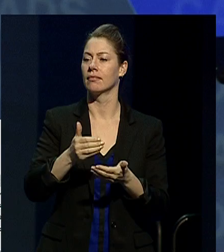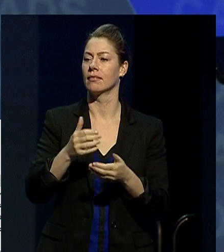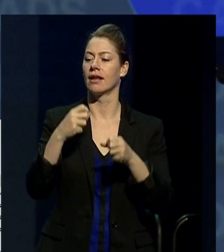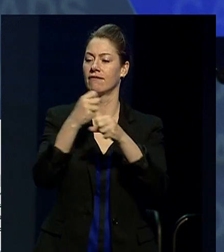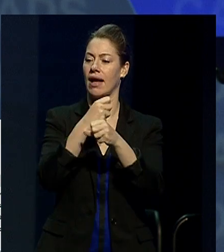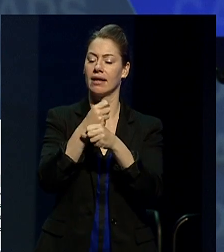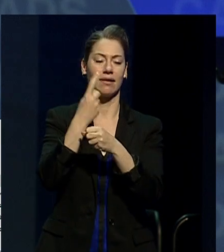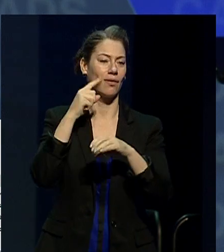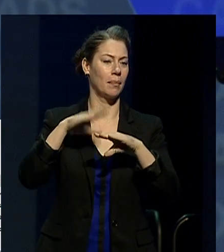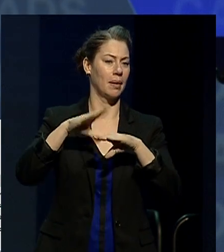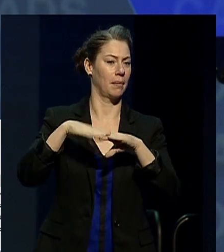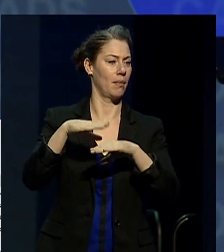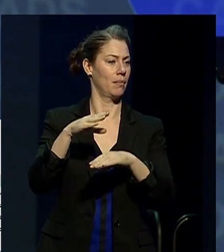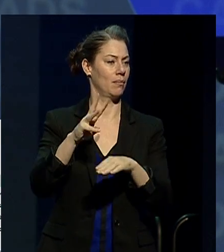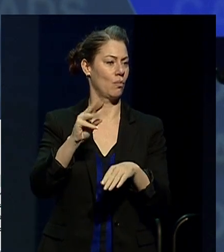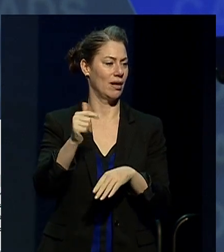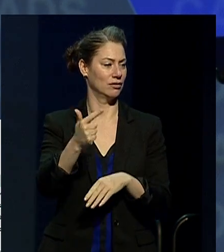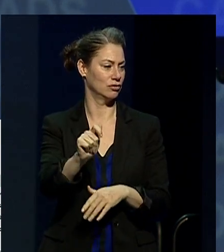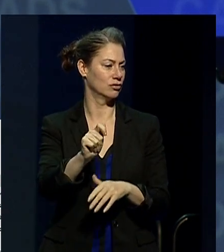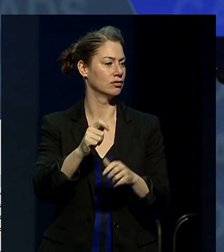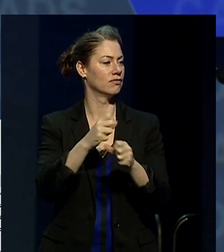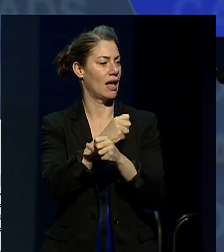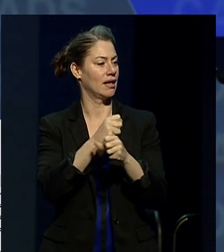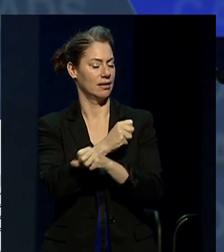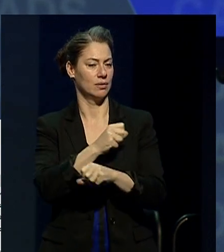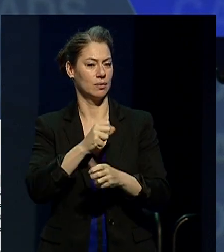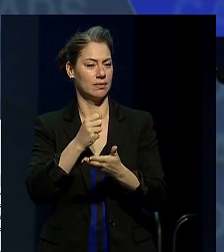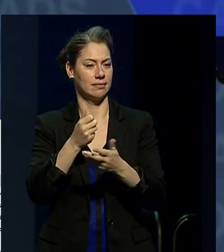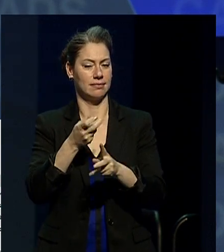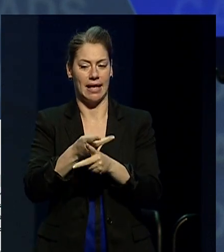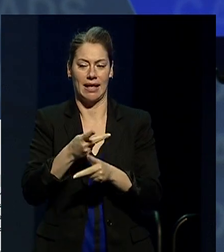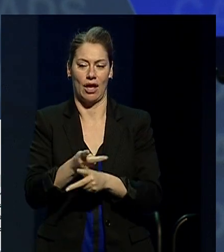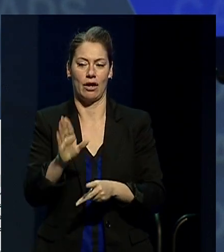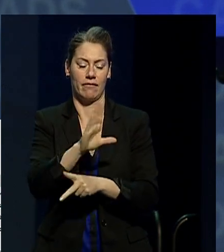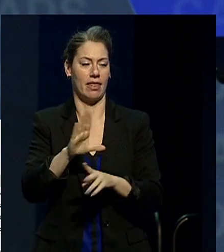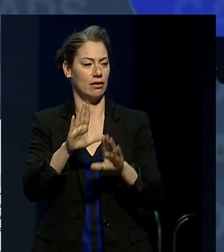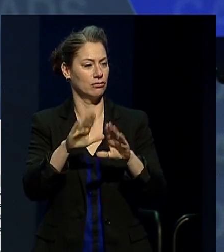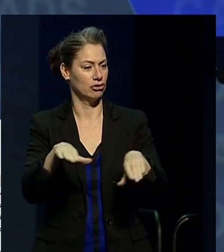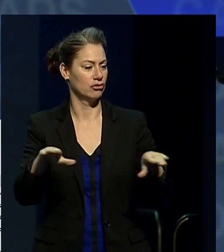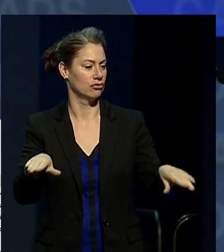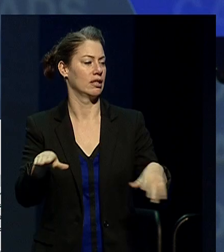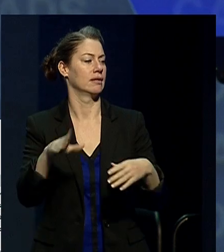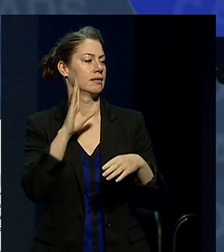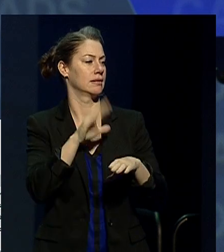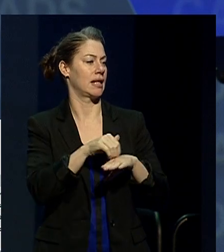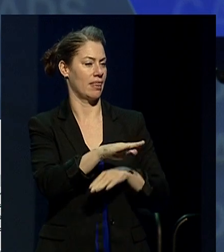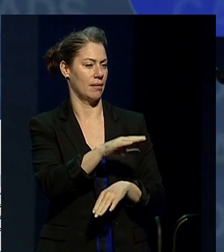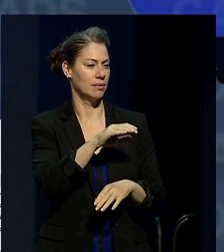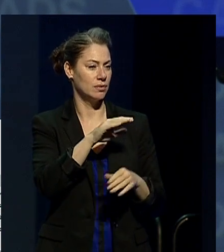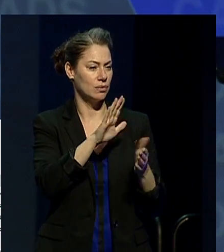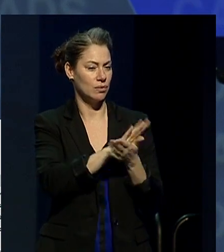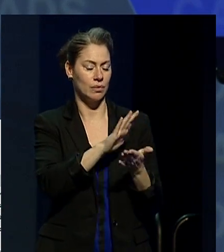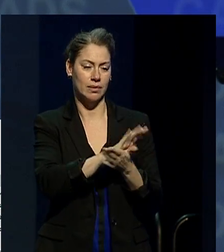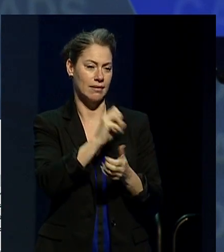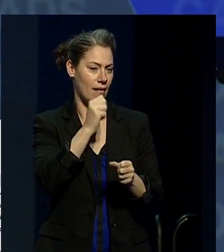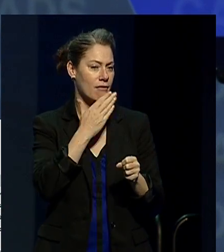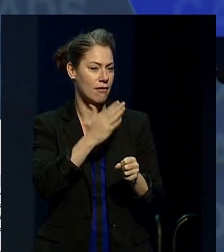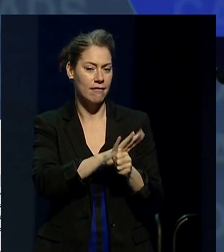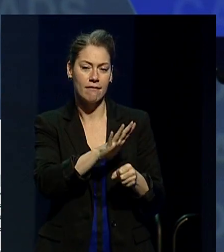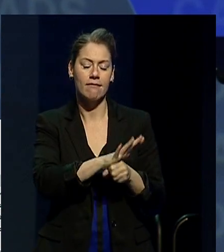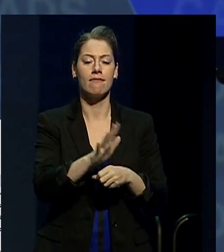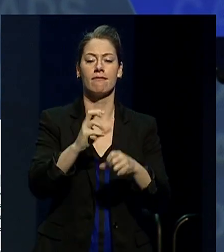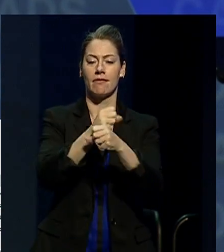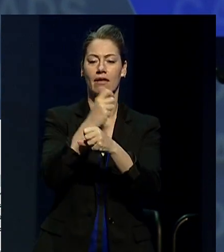of their families with, required to send their kids to inadequate schools, fighting for job training and